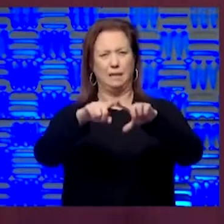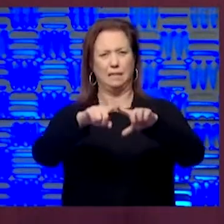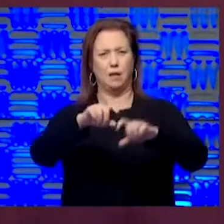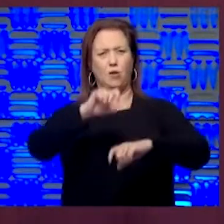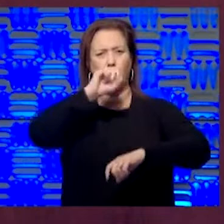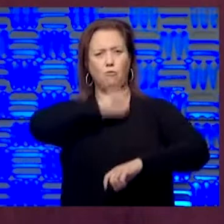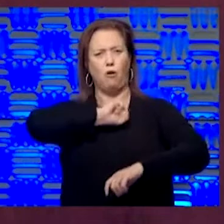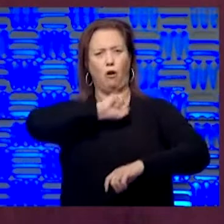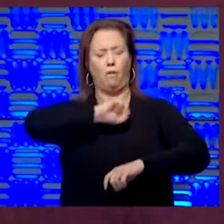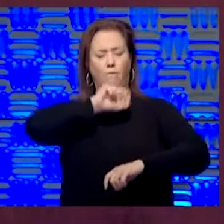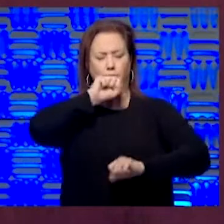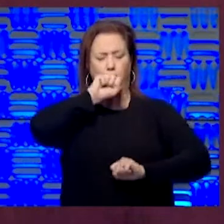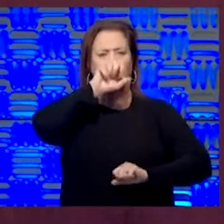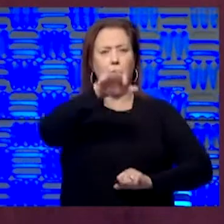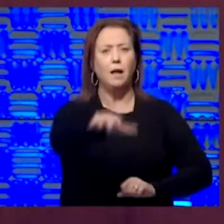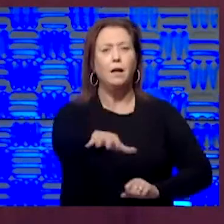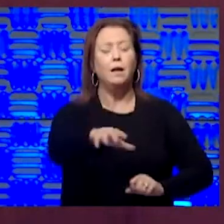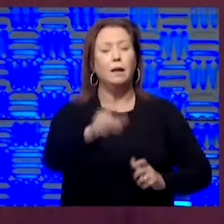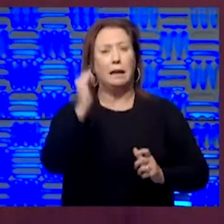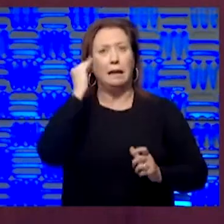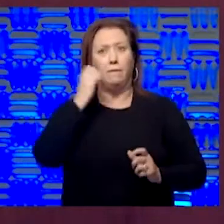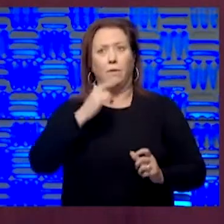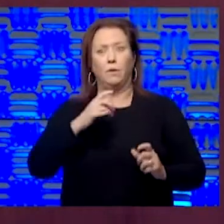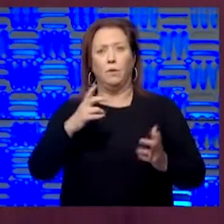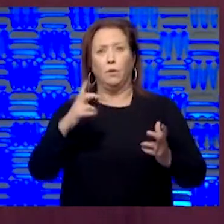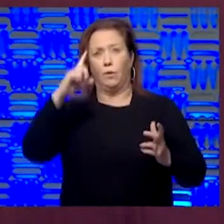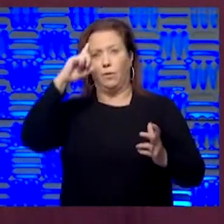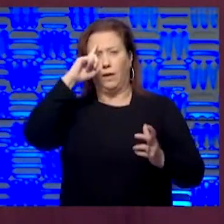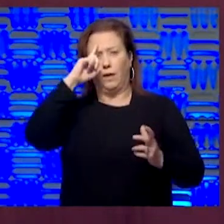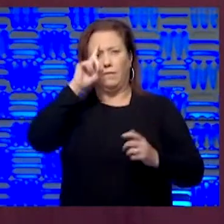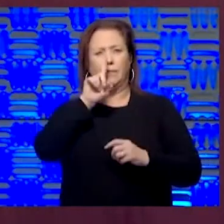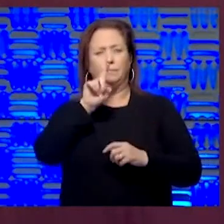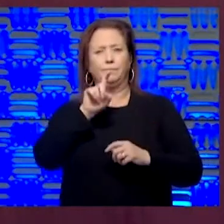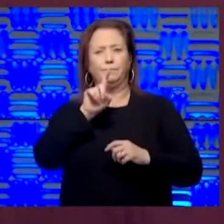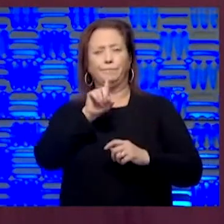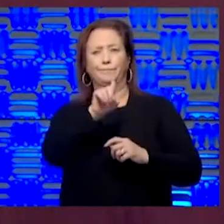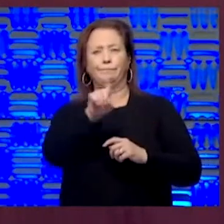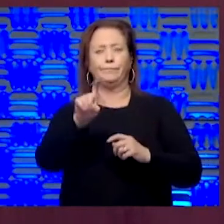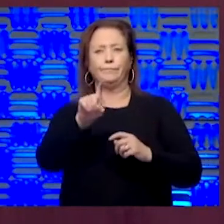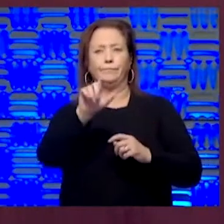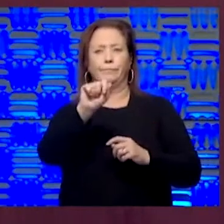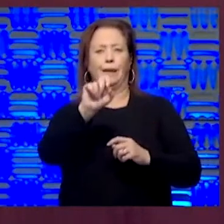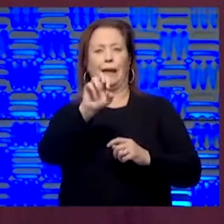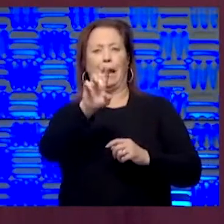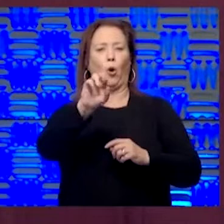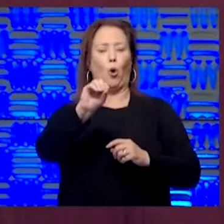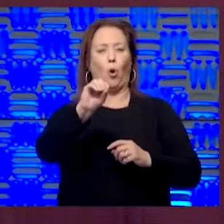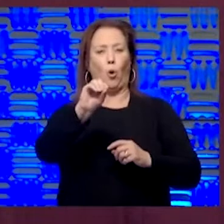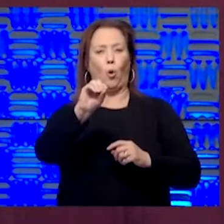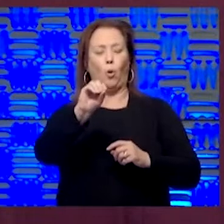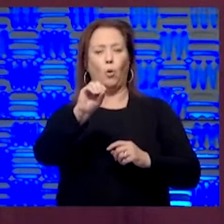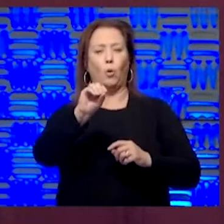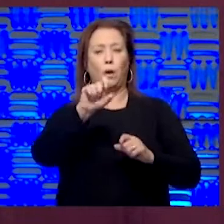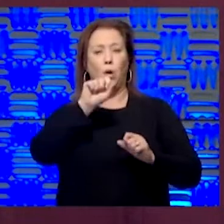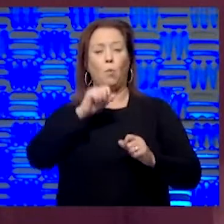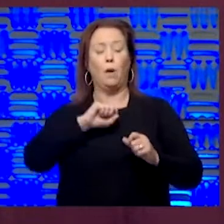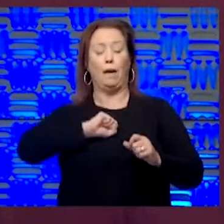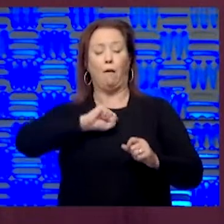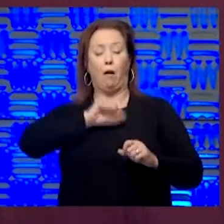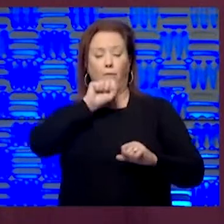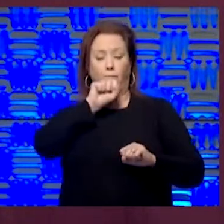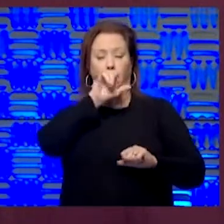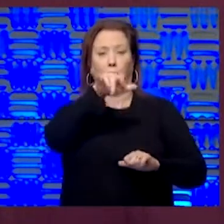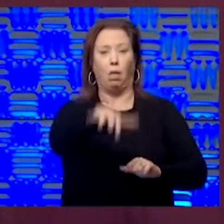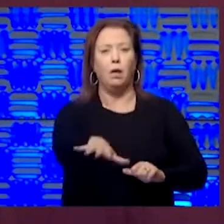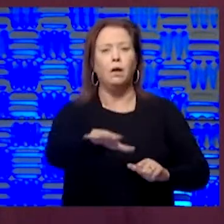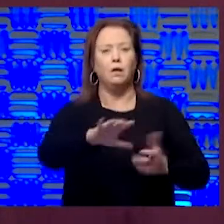cough. If you think about an aerosolizable, which is a big fancy word, but really means how far when I cough do my germs go.